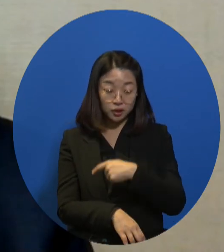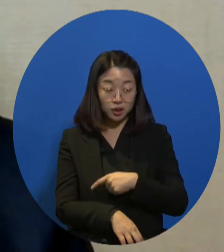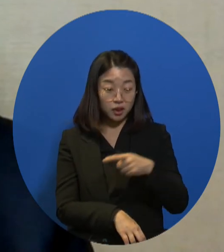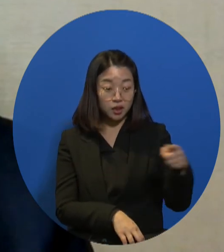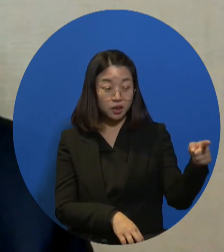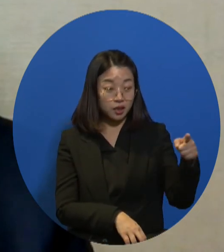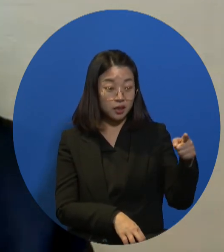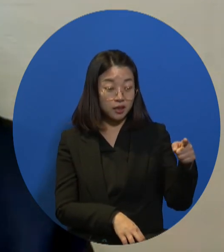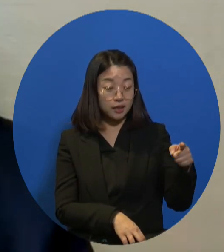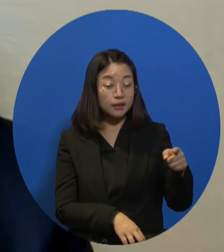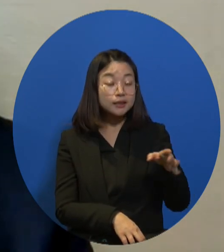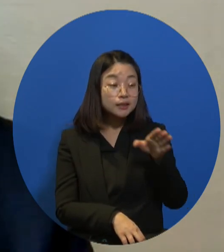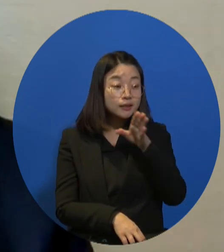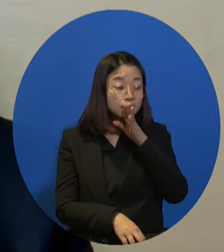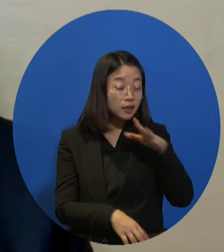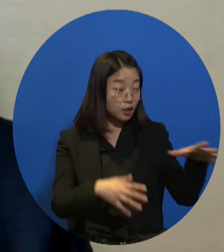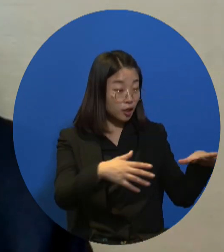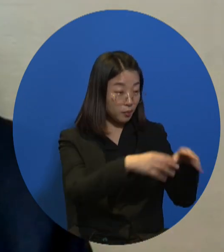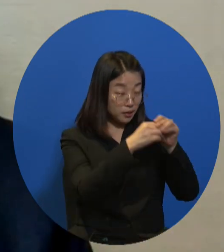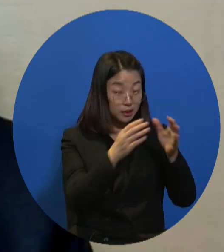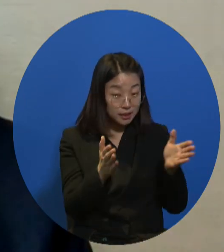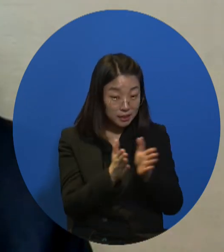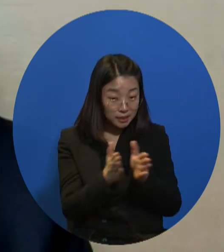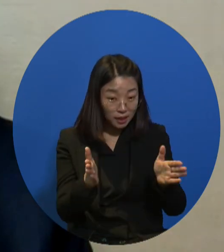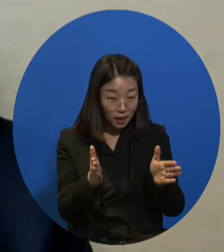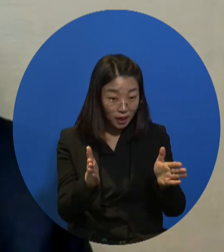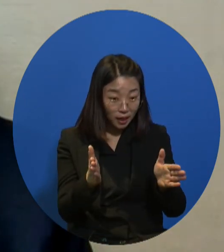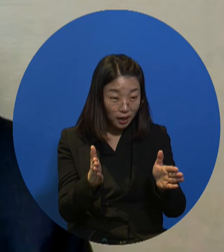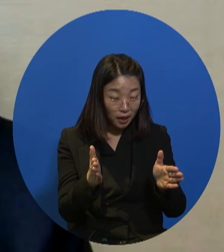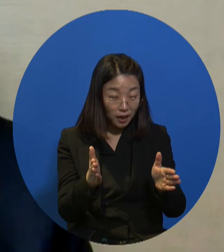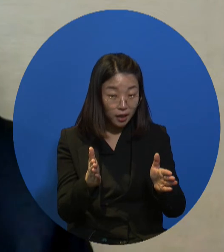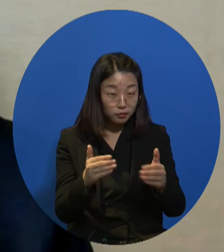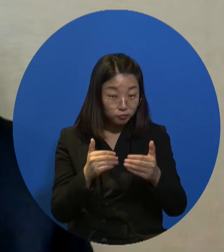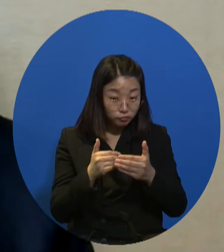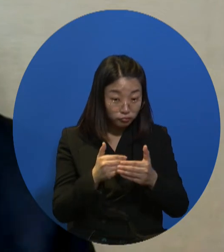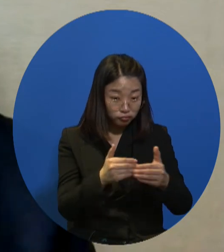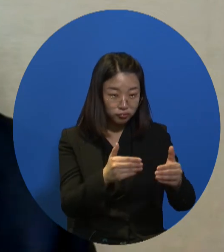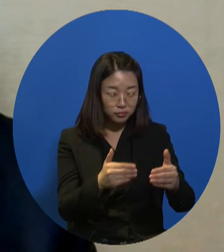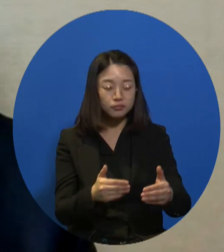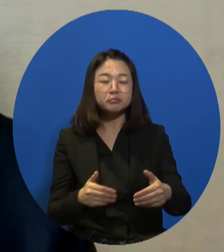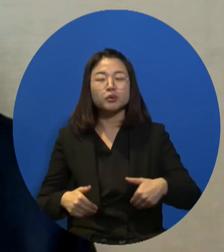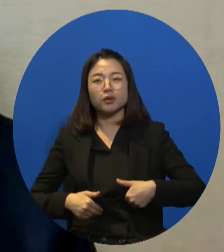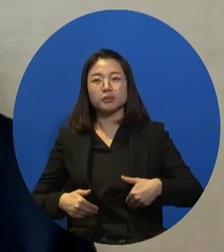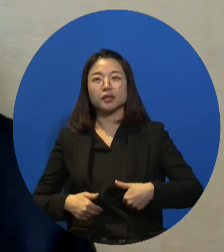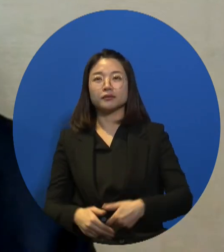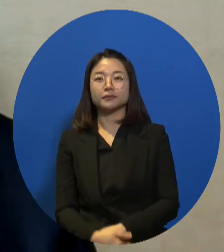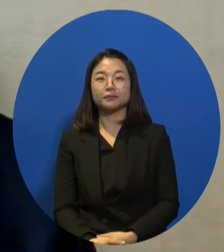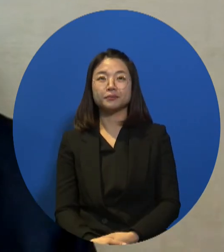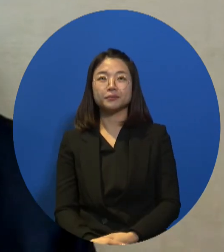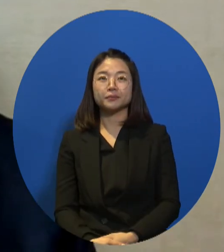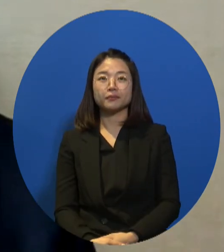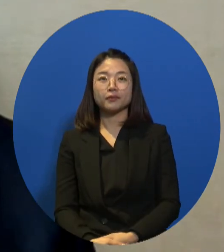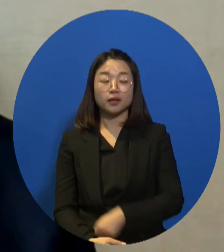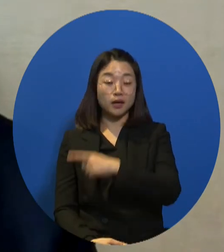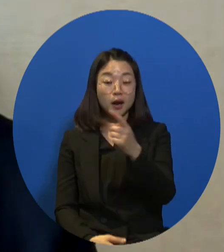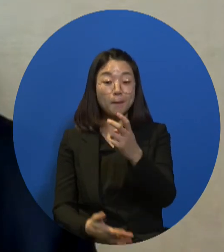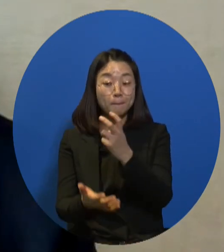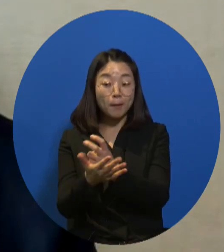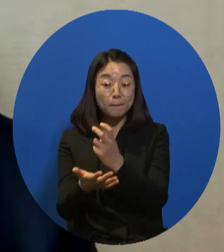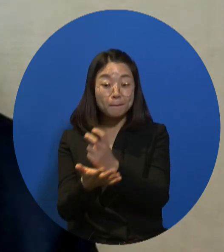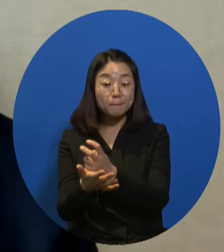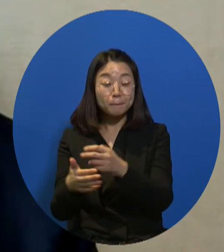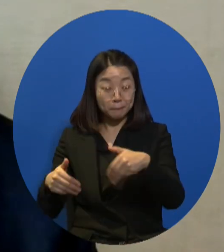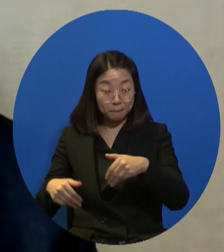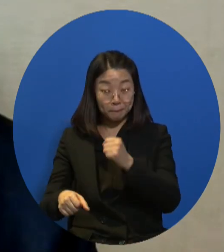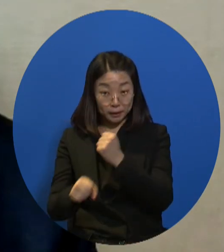implementation mechanism is what I support as well, because we need a follow-up legal measures. So we